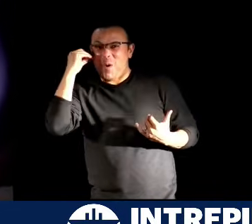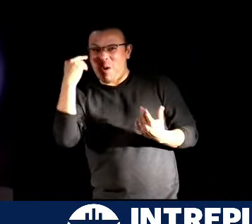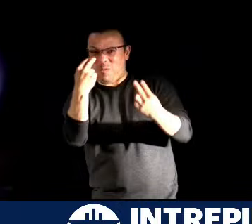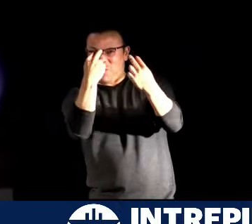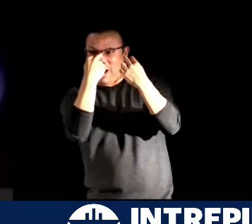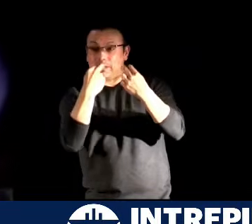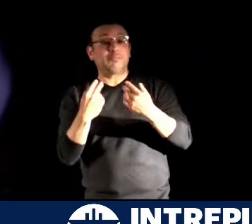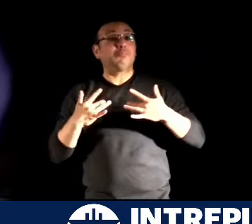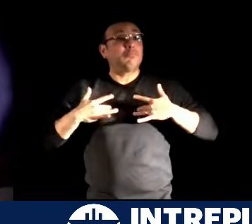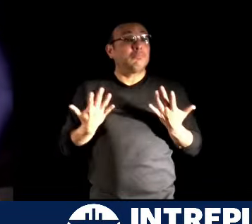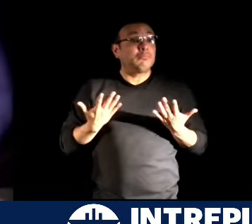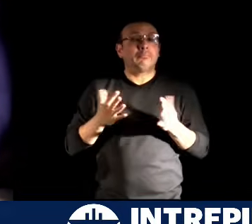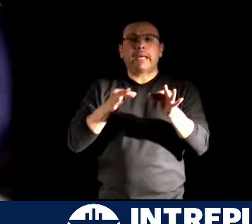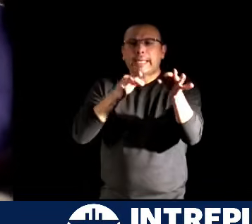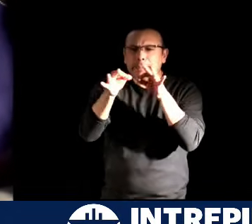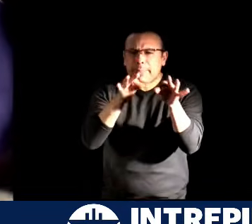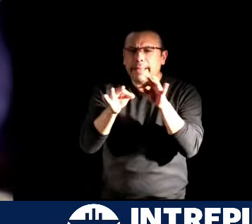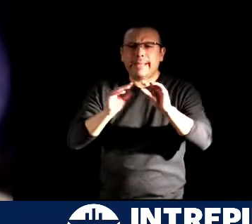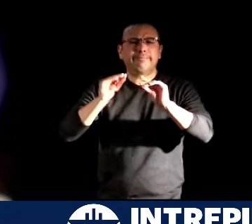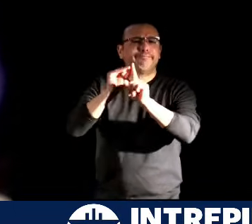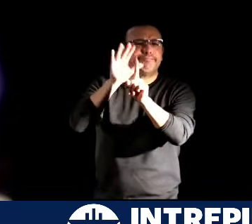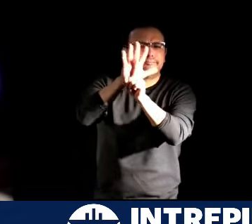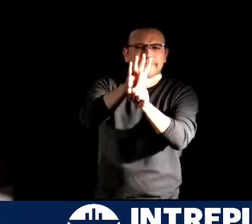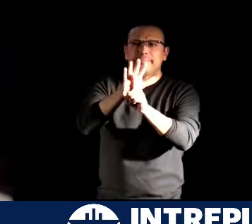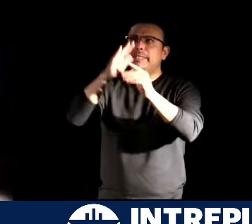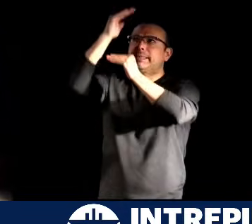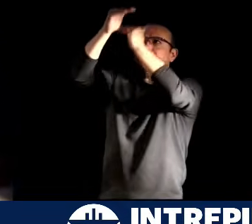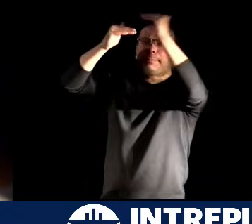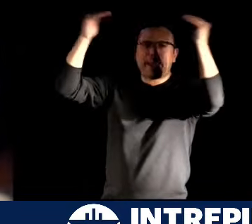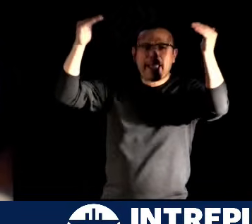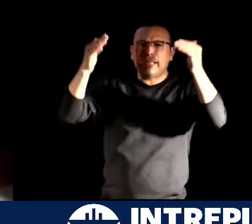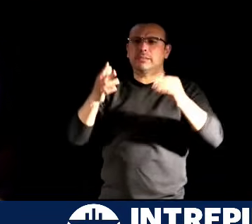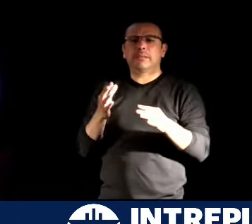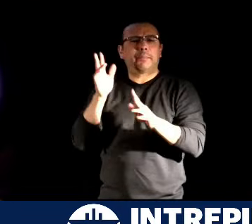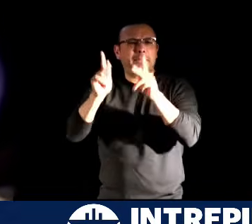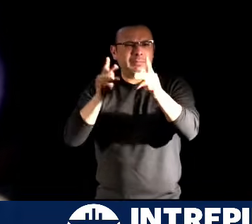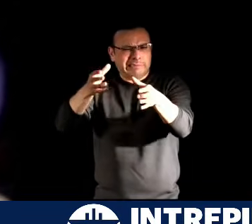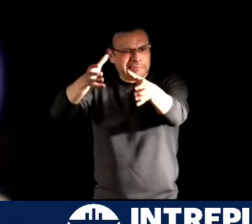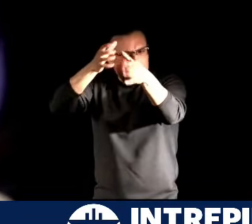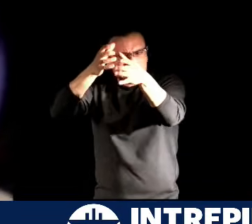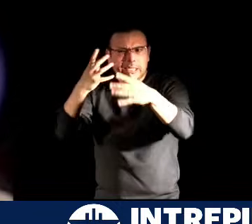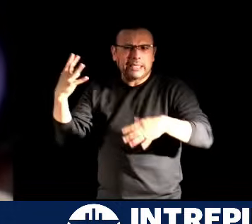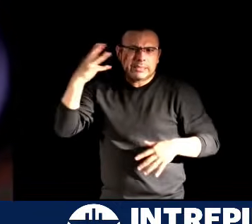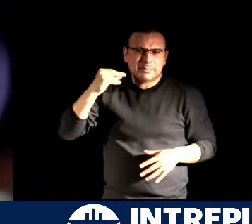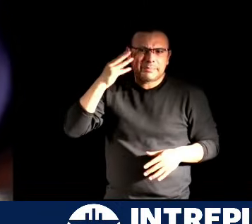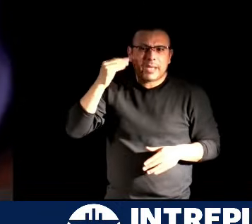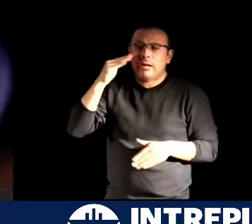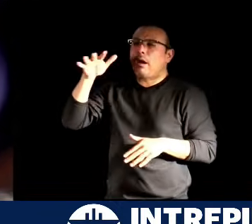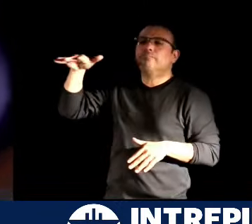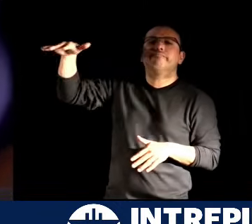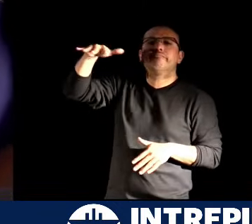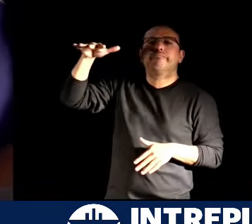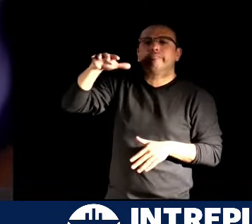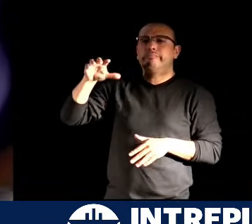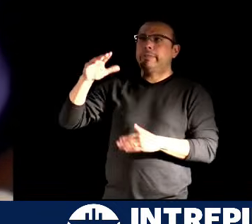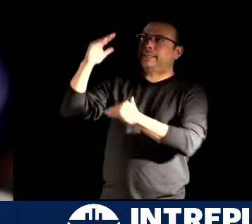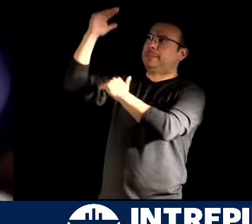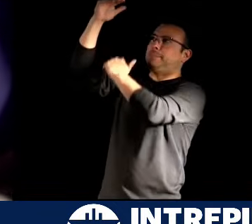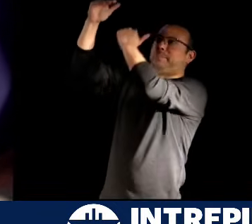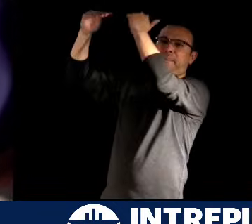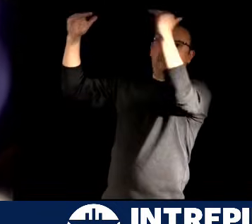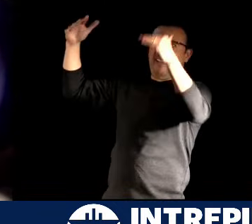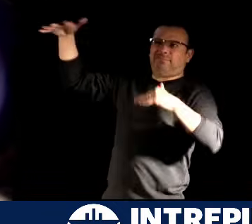about space. We can talk to experts and astronauts and all kinds of different things that are going on in the space community whenever we have these